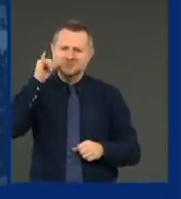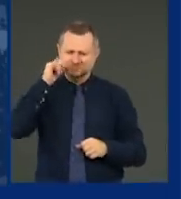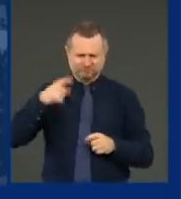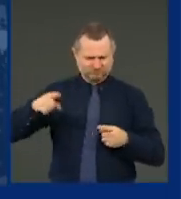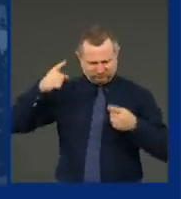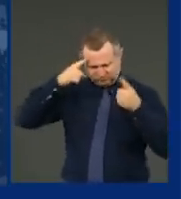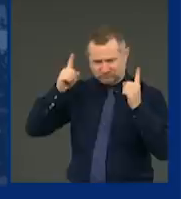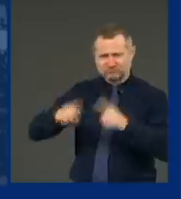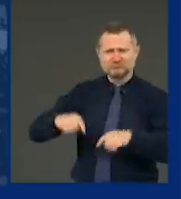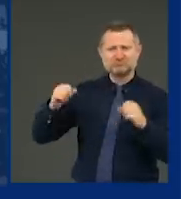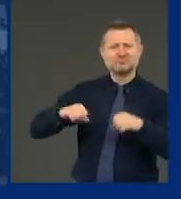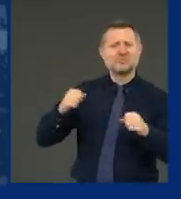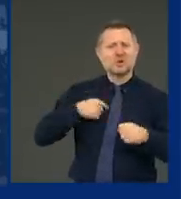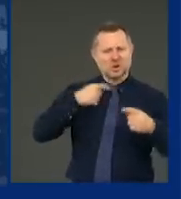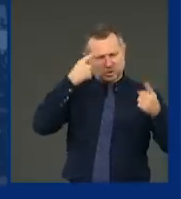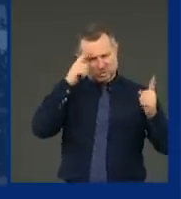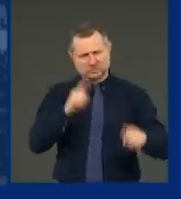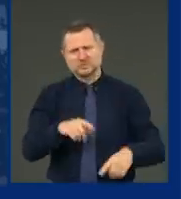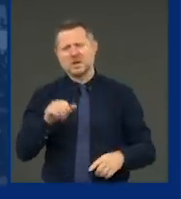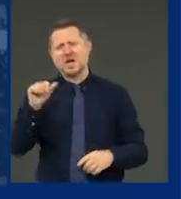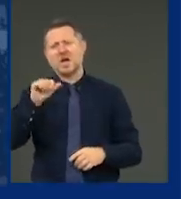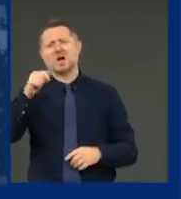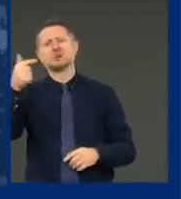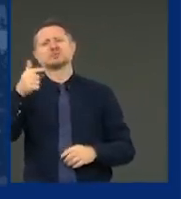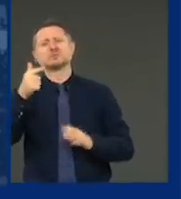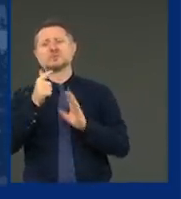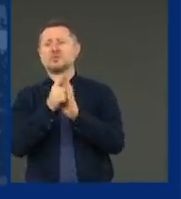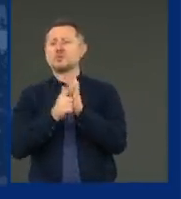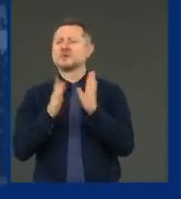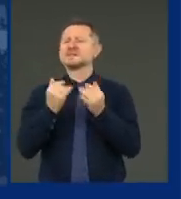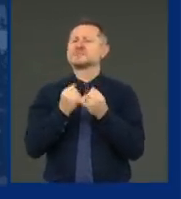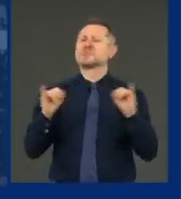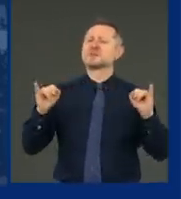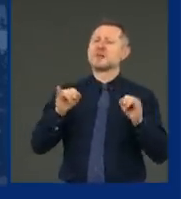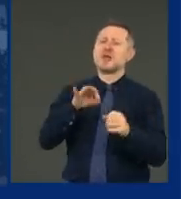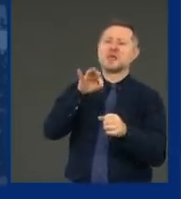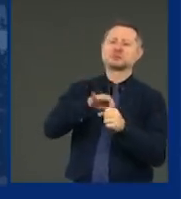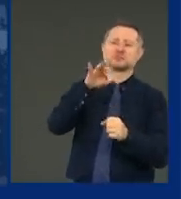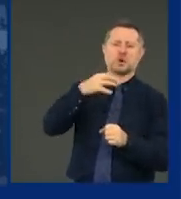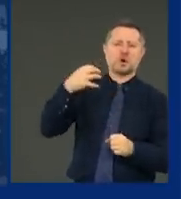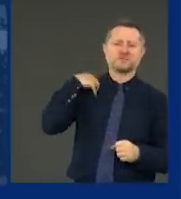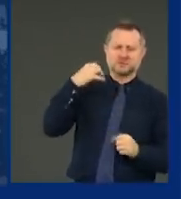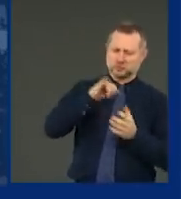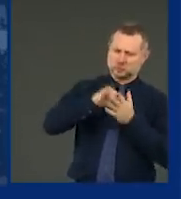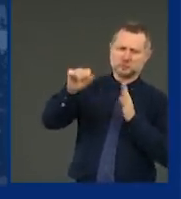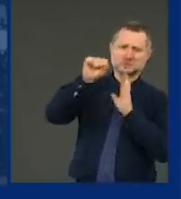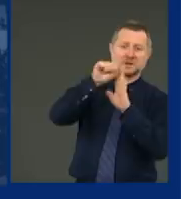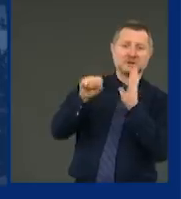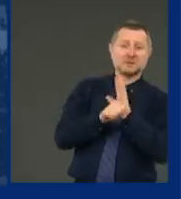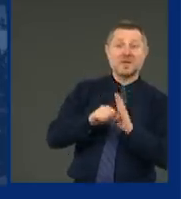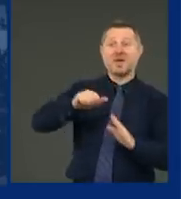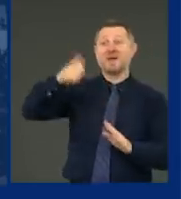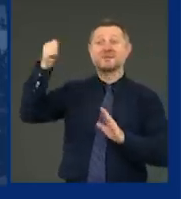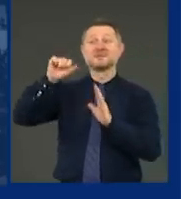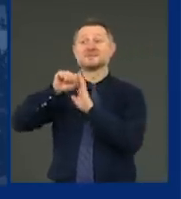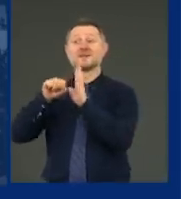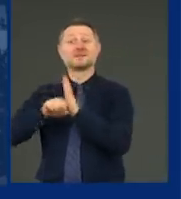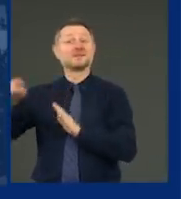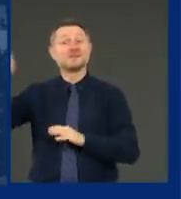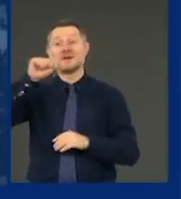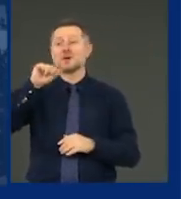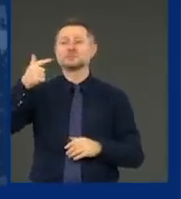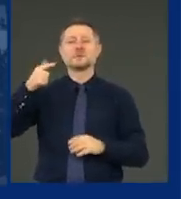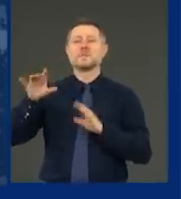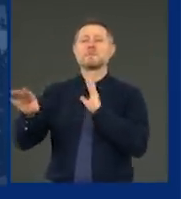Attorney General is an independently elected official in the state of New York. Many other states, the Attorney General is appointed by the governor, not